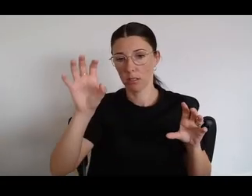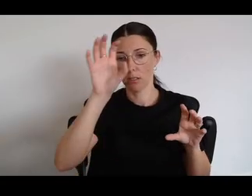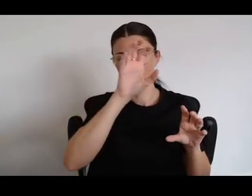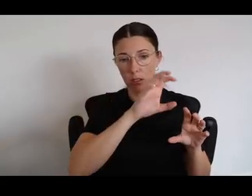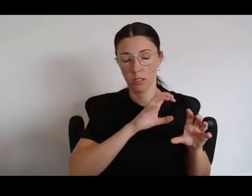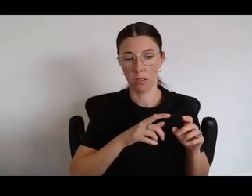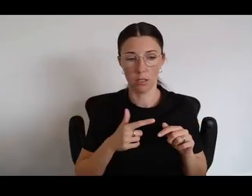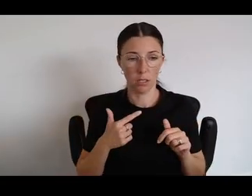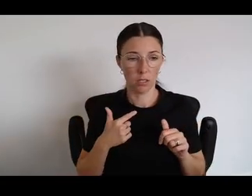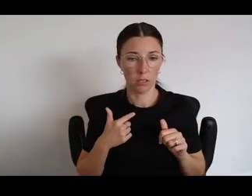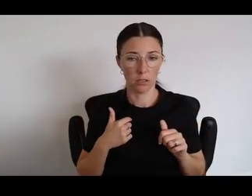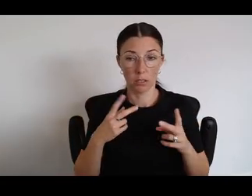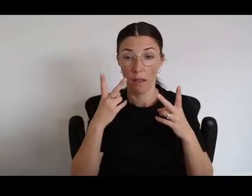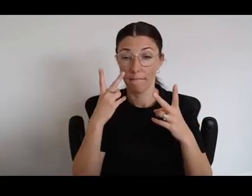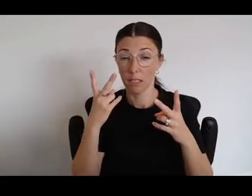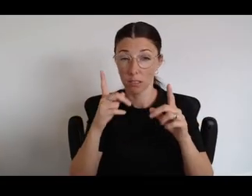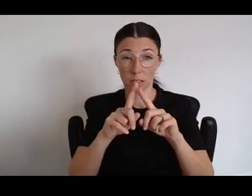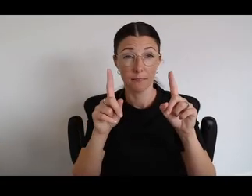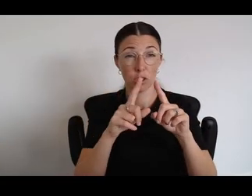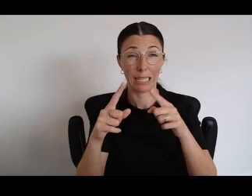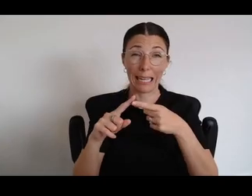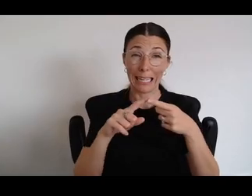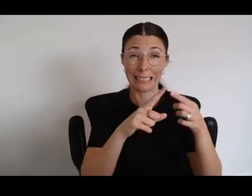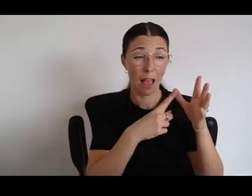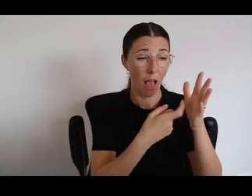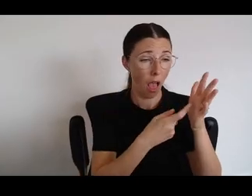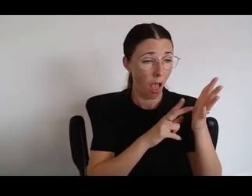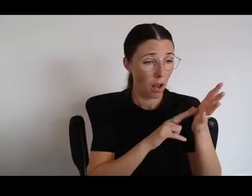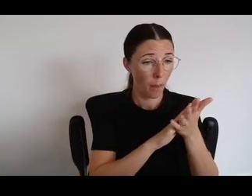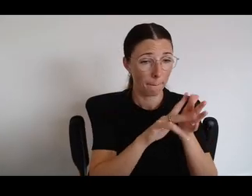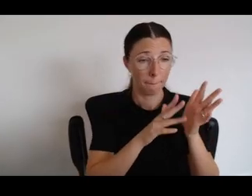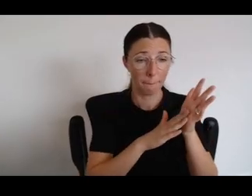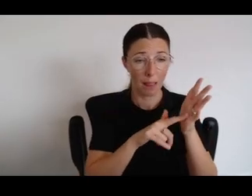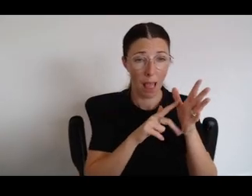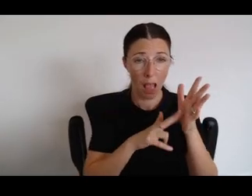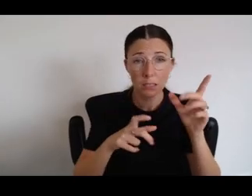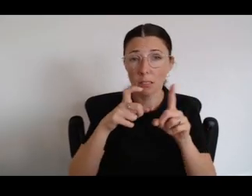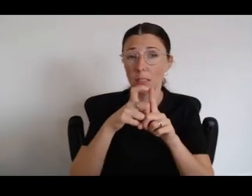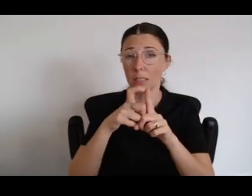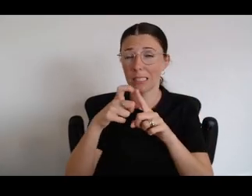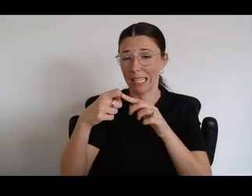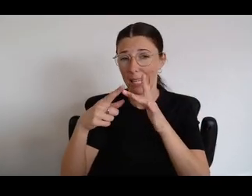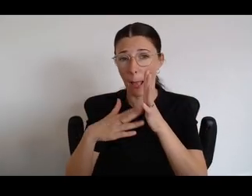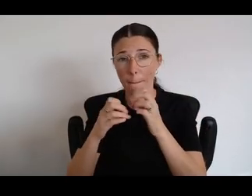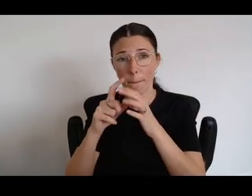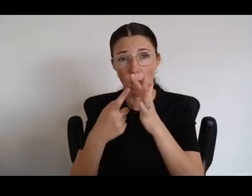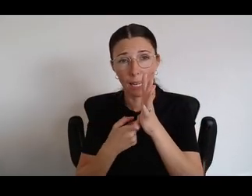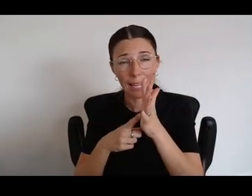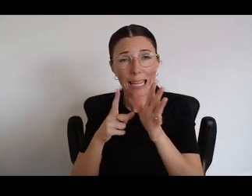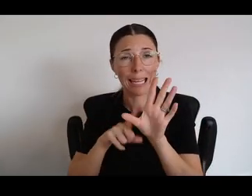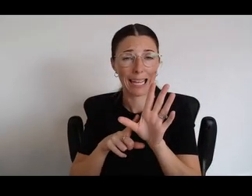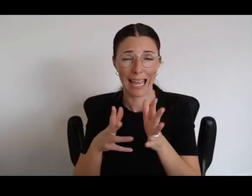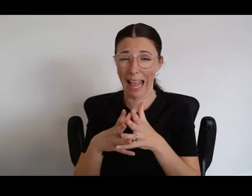and Eastern Arnhem Land, Kimberley, different places, and everybody's talking about the role of